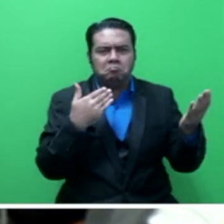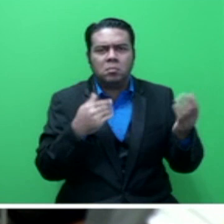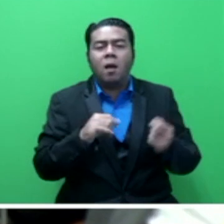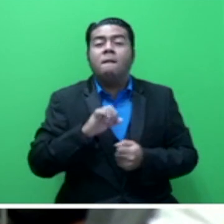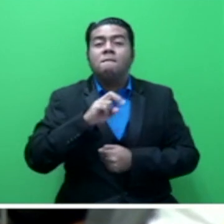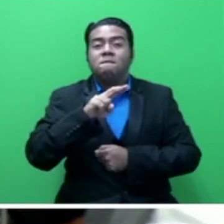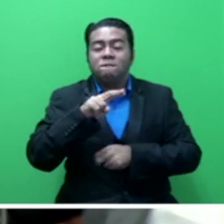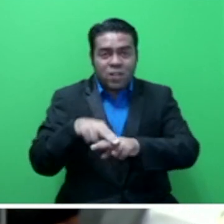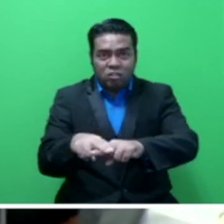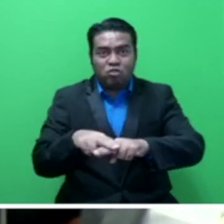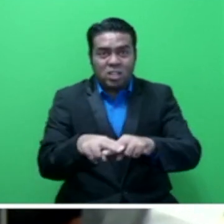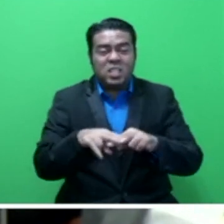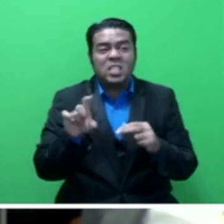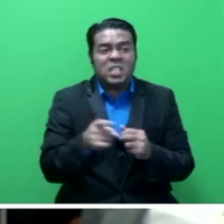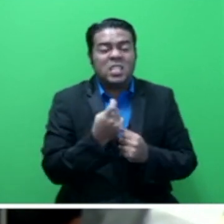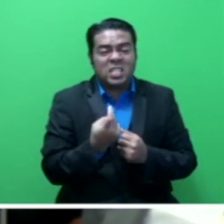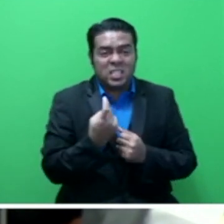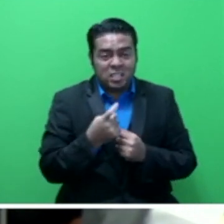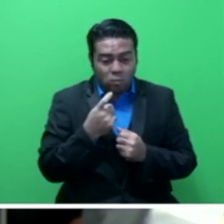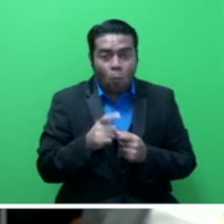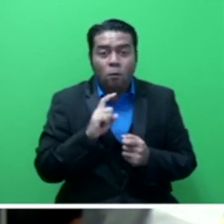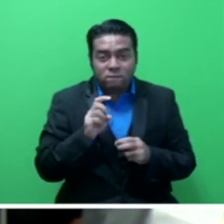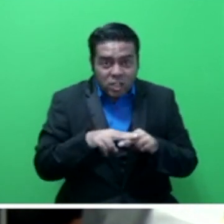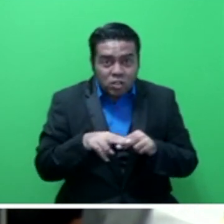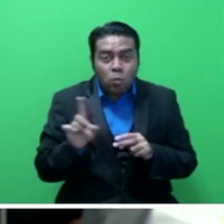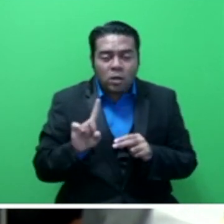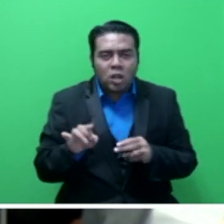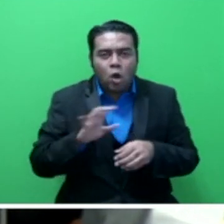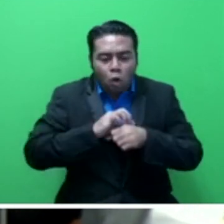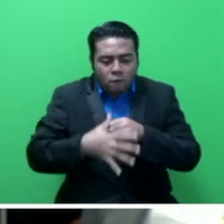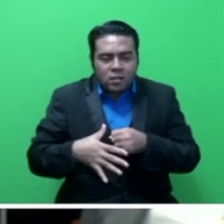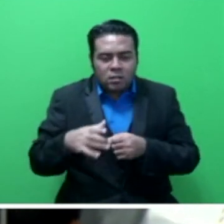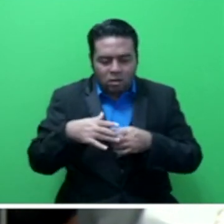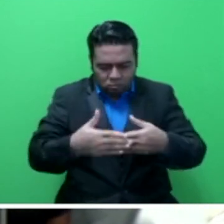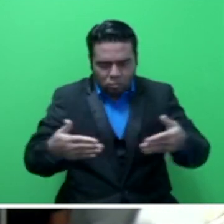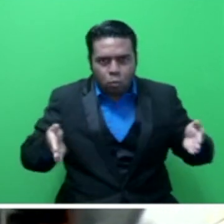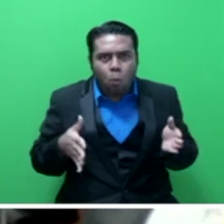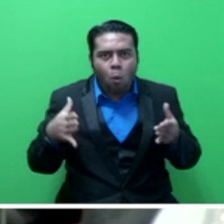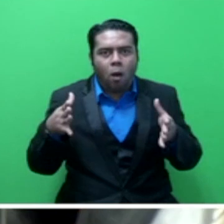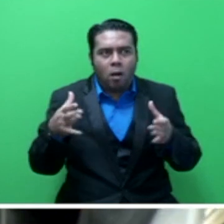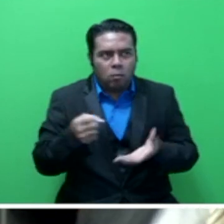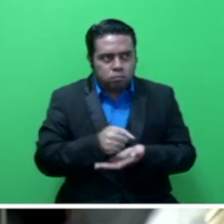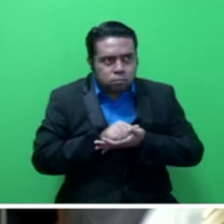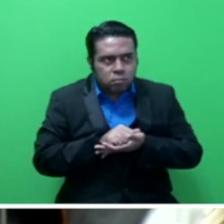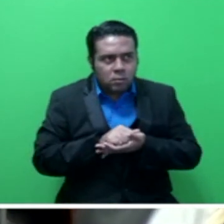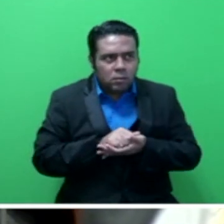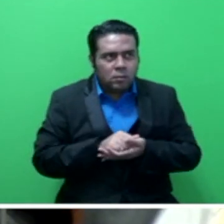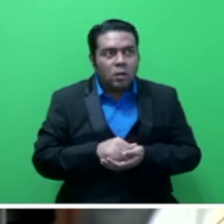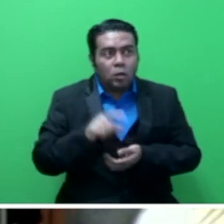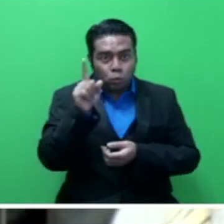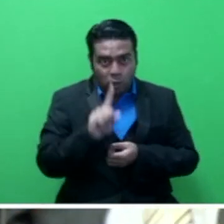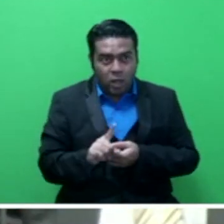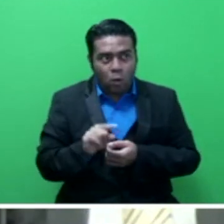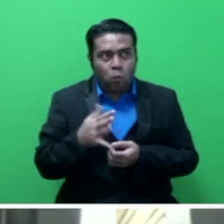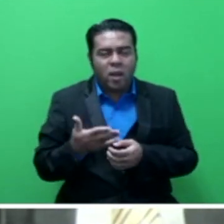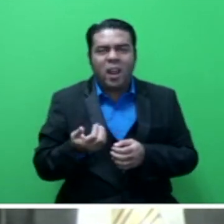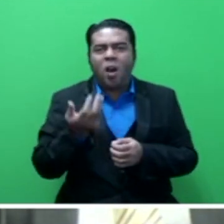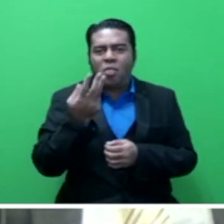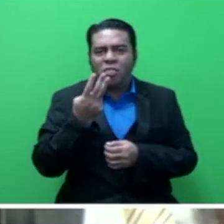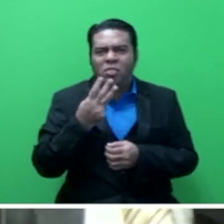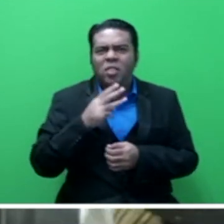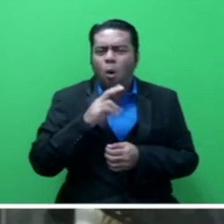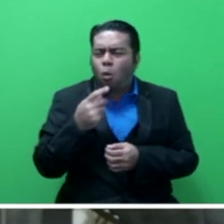Fiji is COVID-19 contained. And as of today, the Monday, the 8th of February, we are now nearly 300